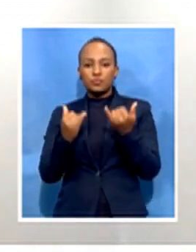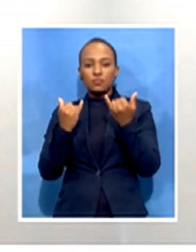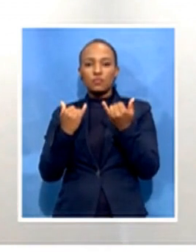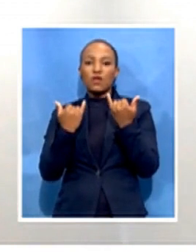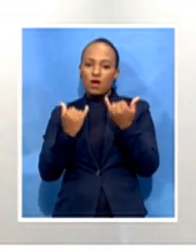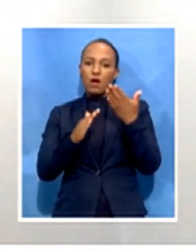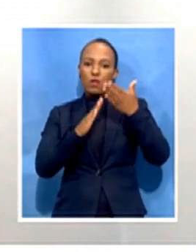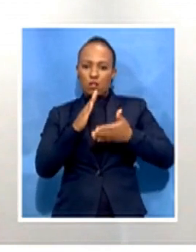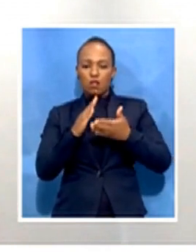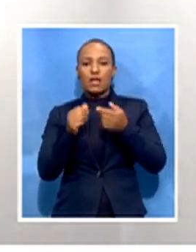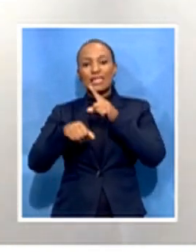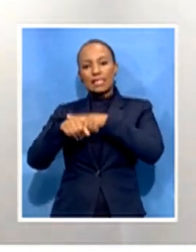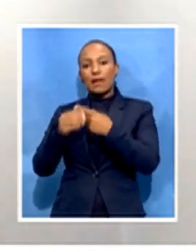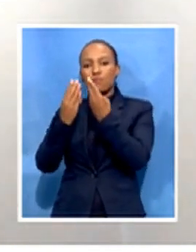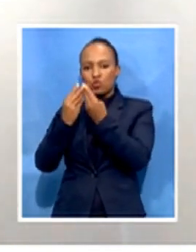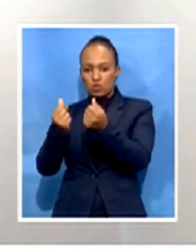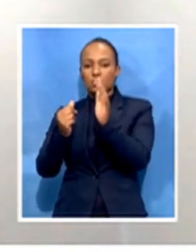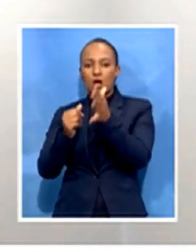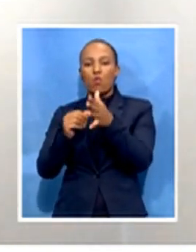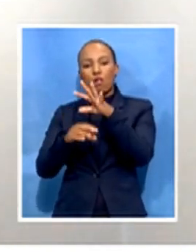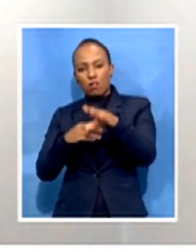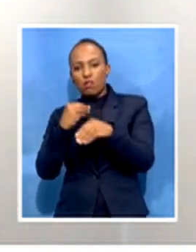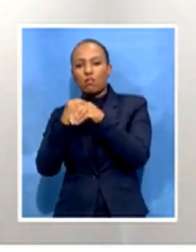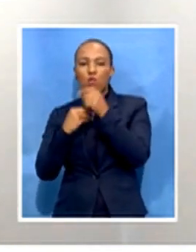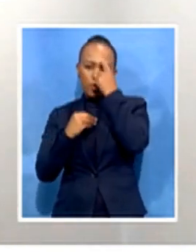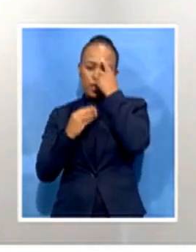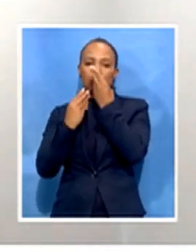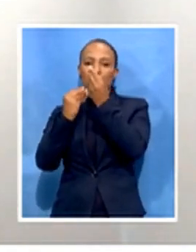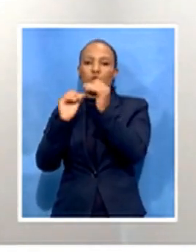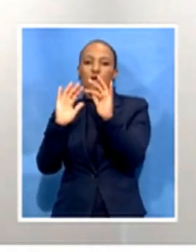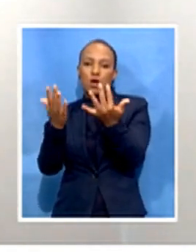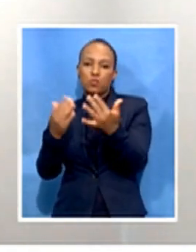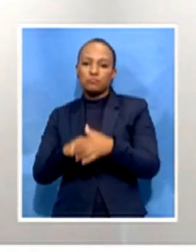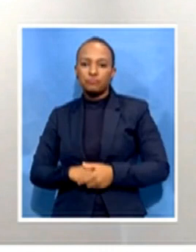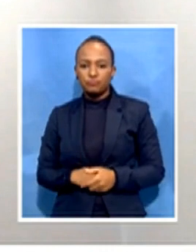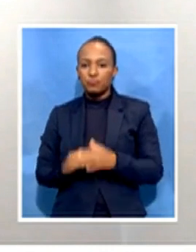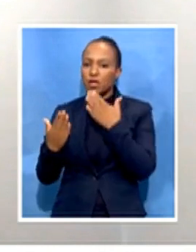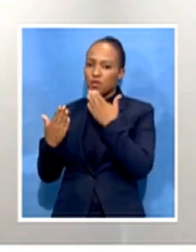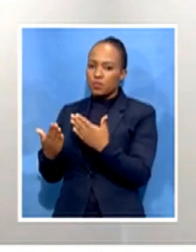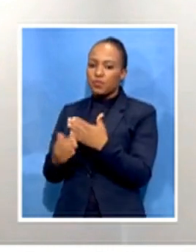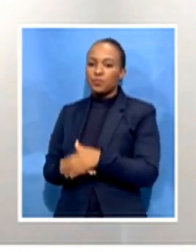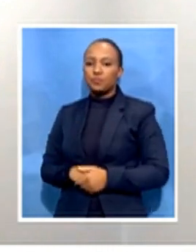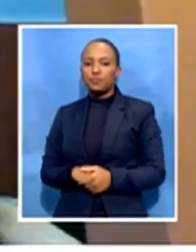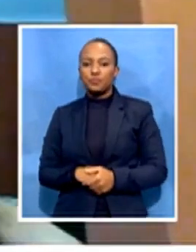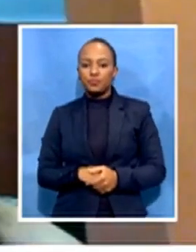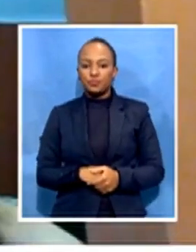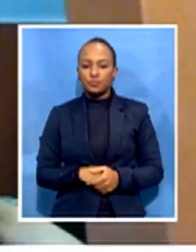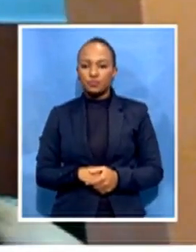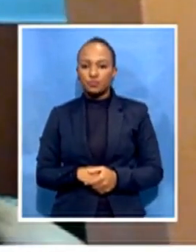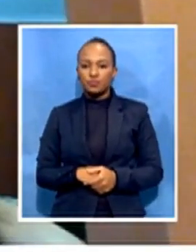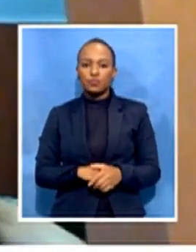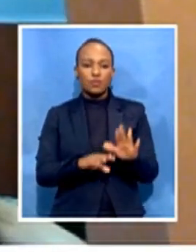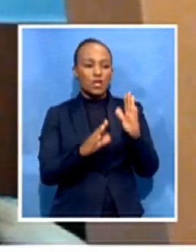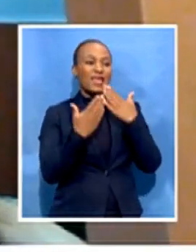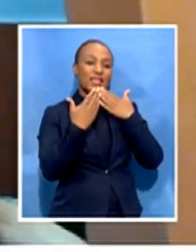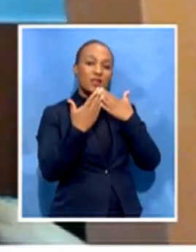proposals on how we think this can best be addressed. Thank you, Karima. Thank you so much. Thank you so much, Kurt.